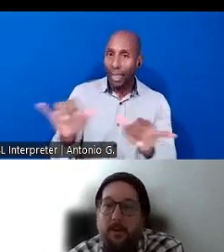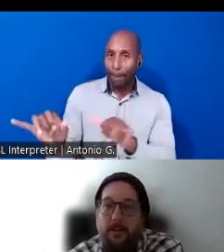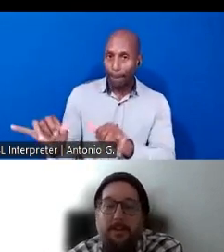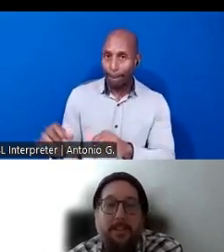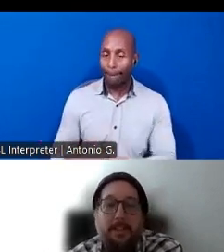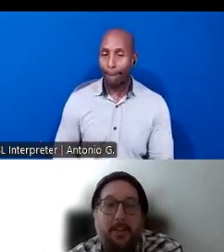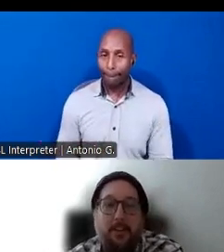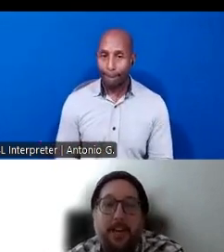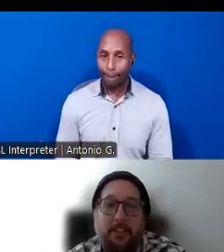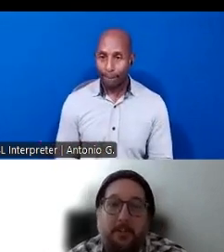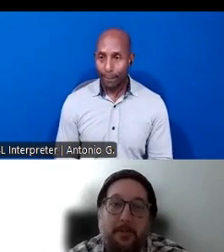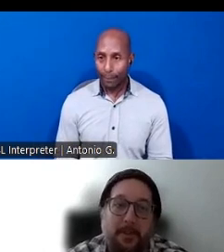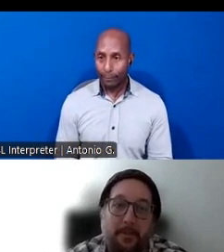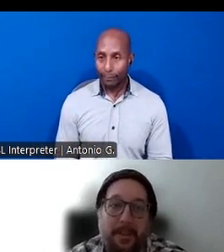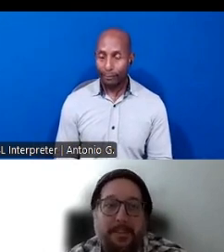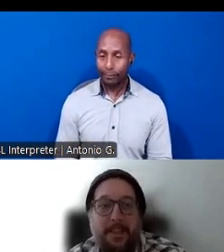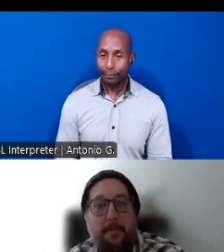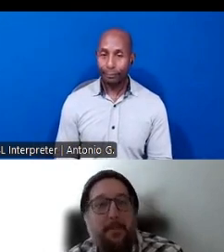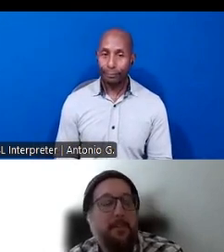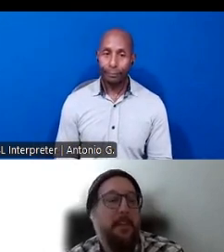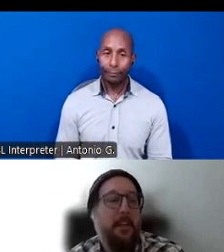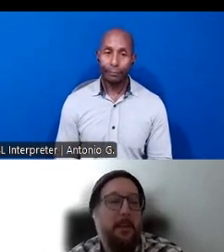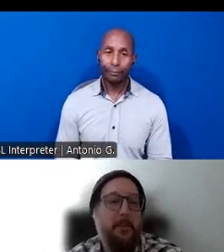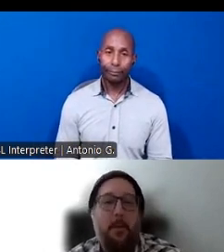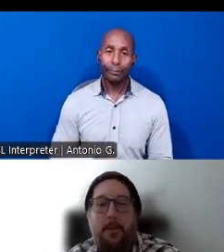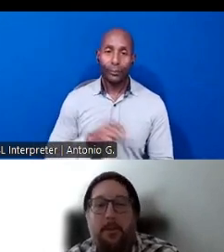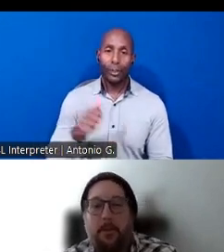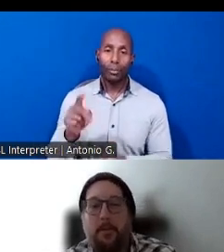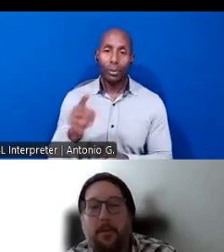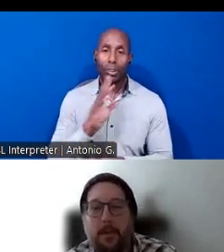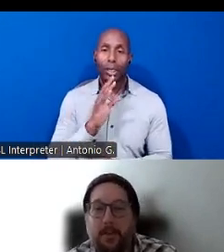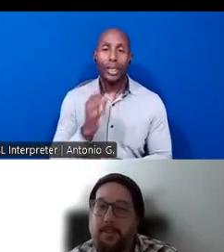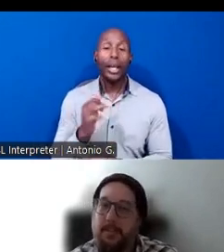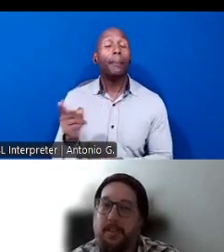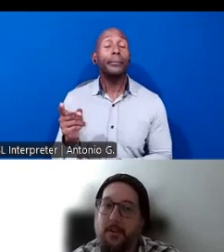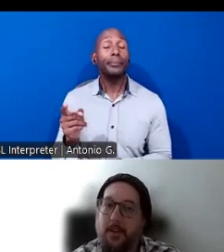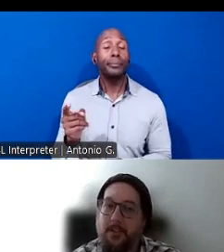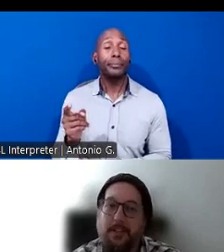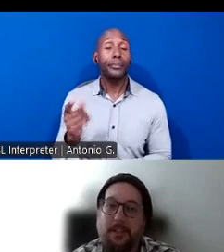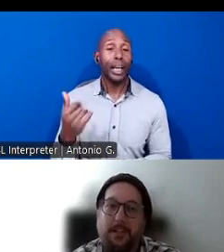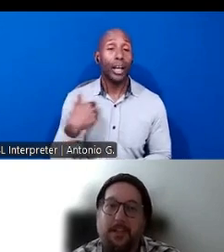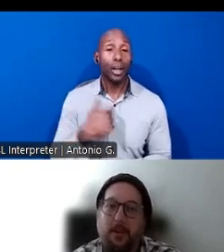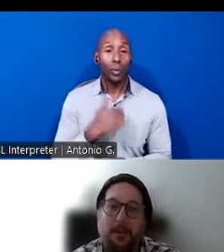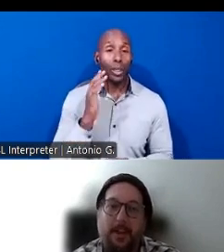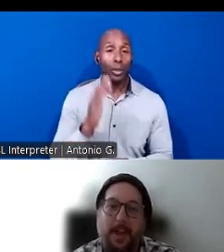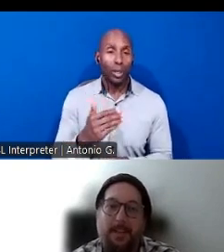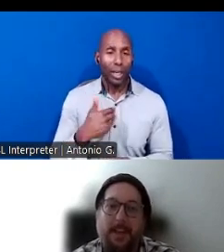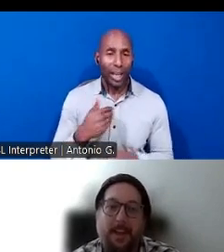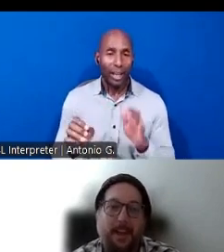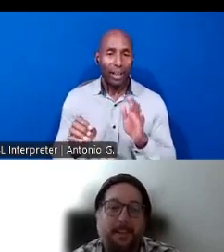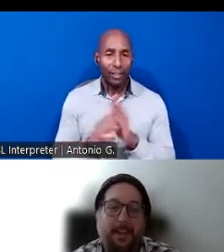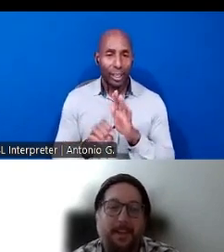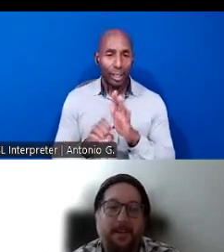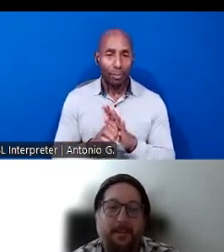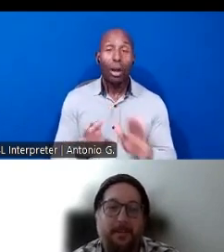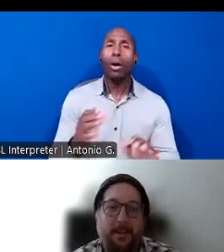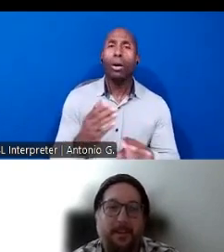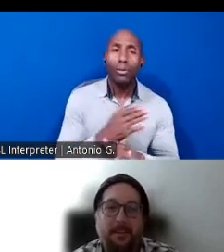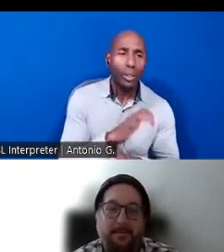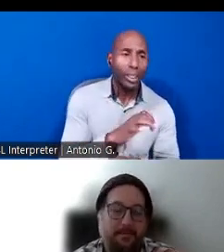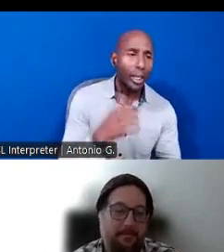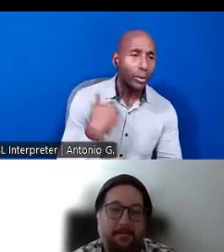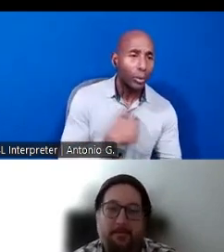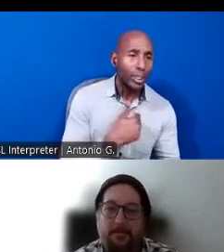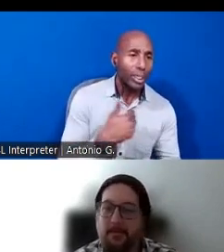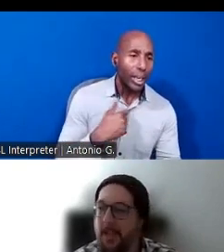So now I'm going to take you guys through some examples. Before we do, there is a question in the Q&A that I think we